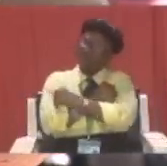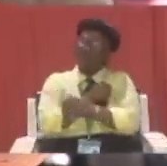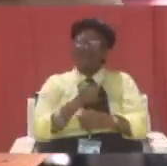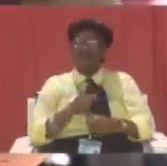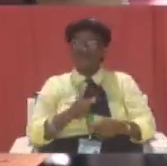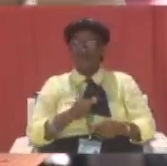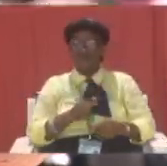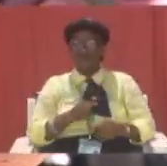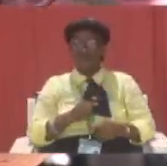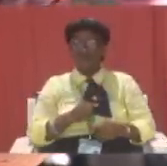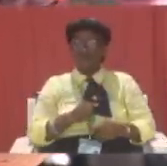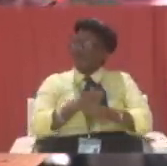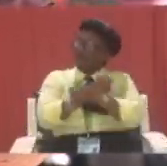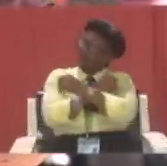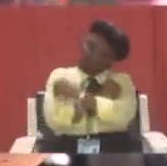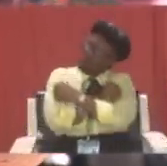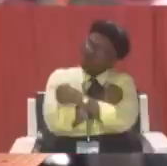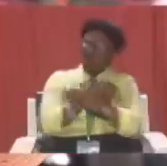Loved before